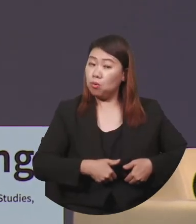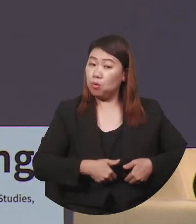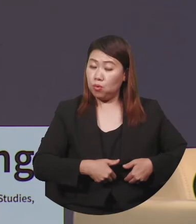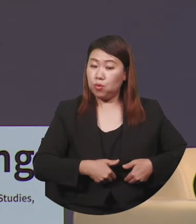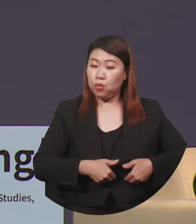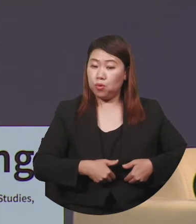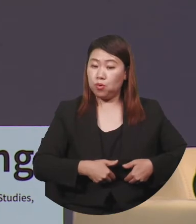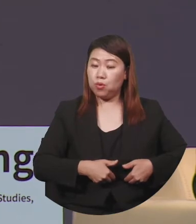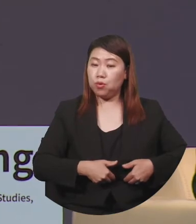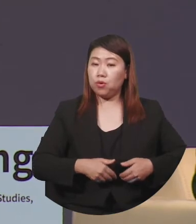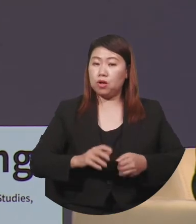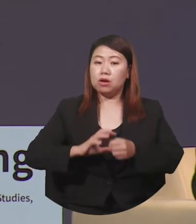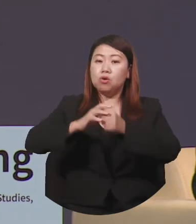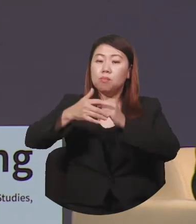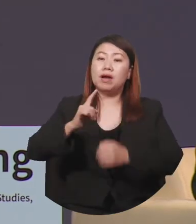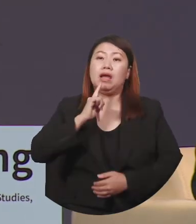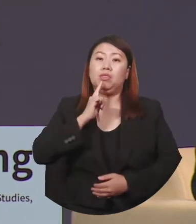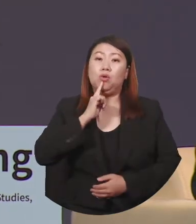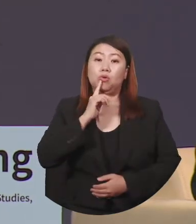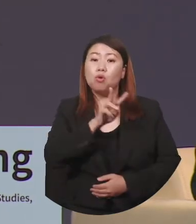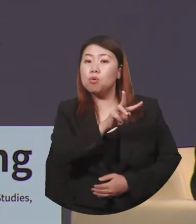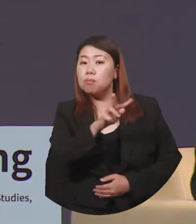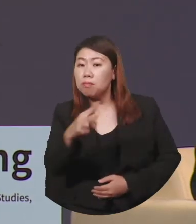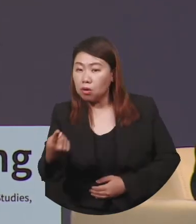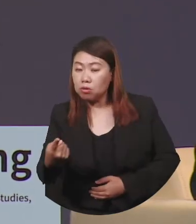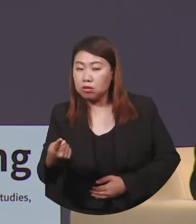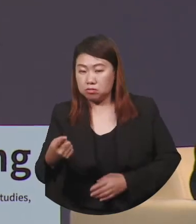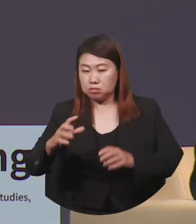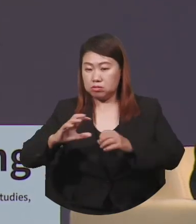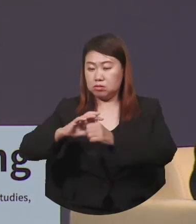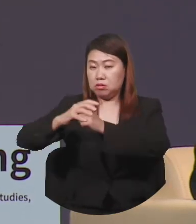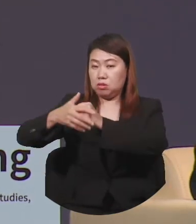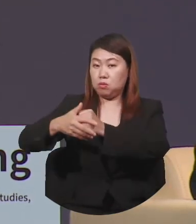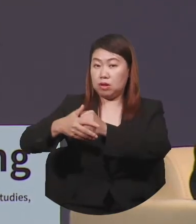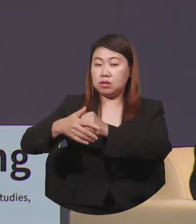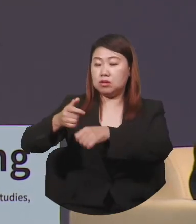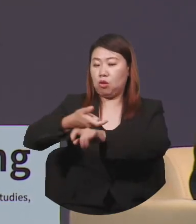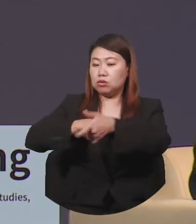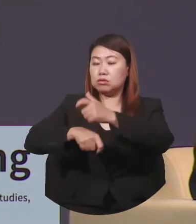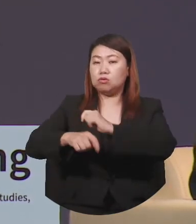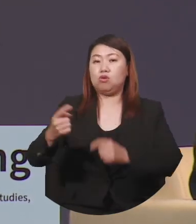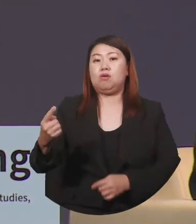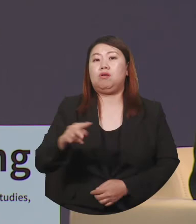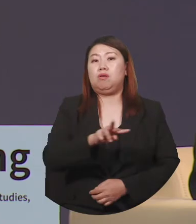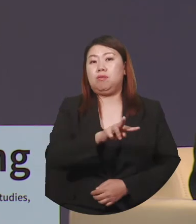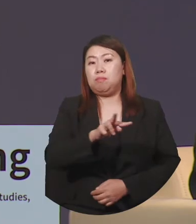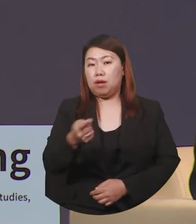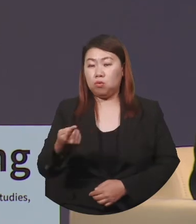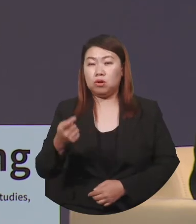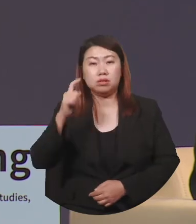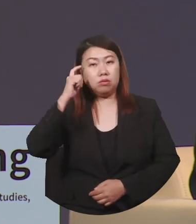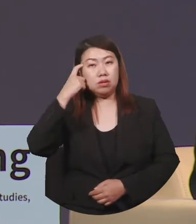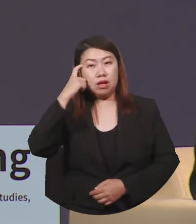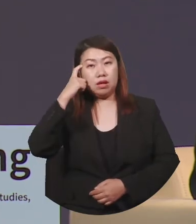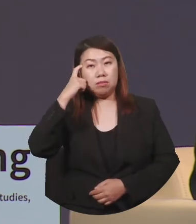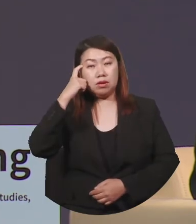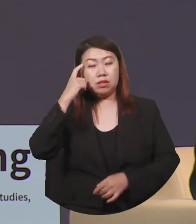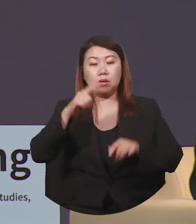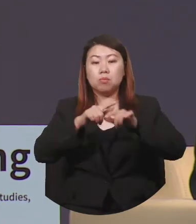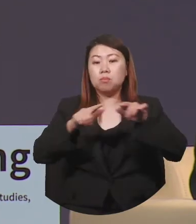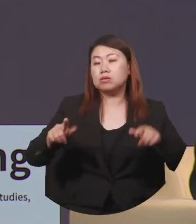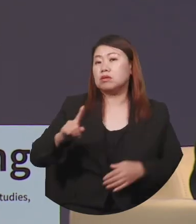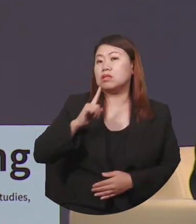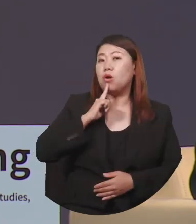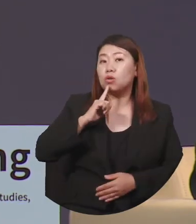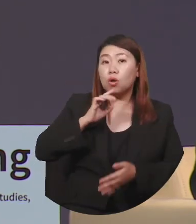global player, I think we should more proactive in generating our efforts into the more